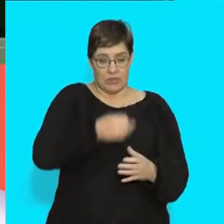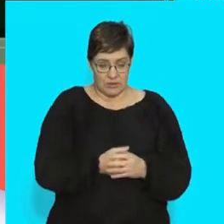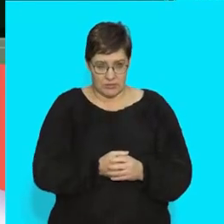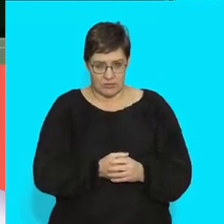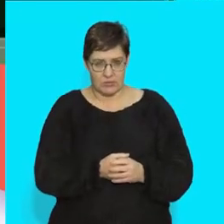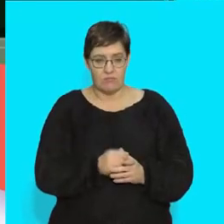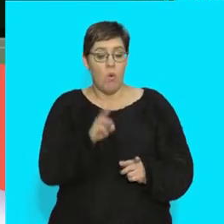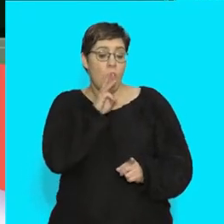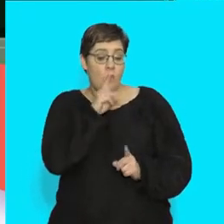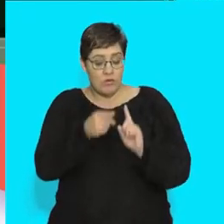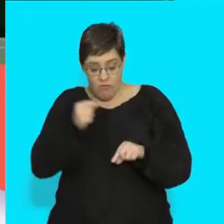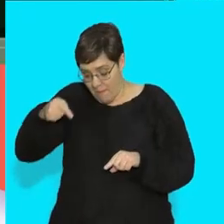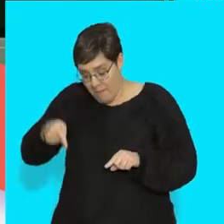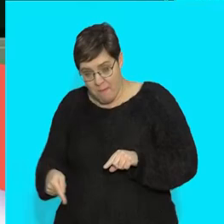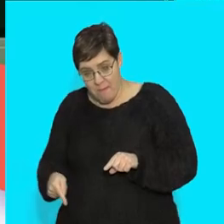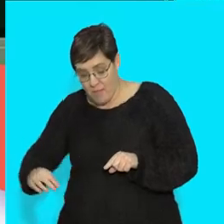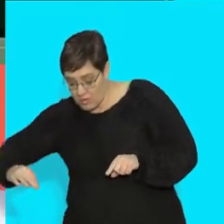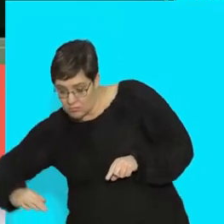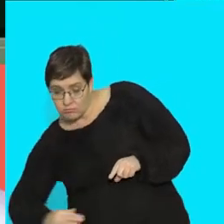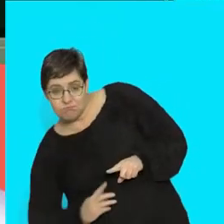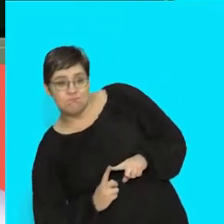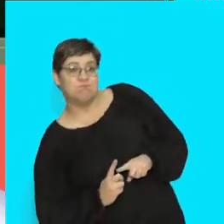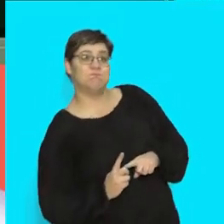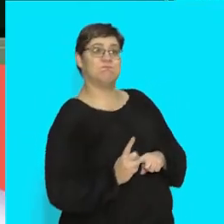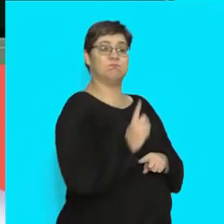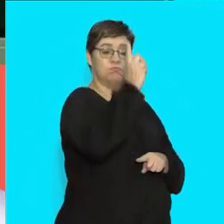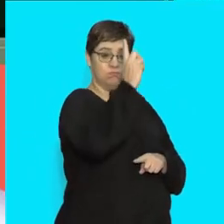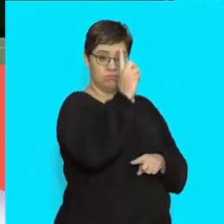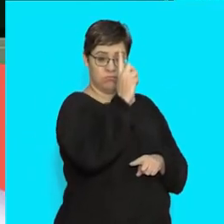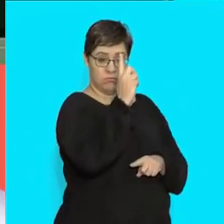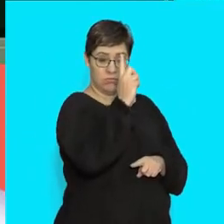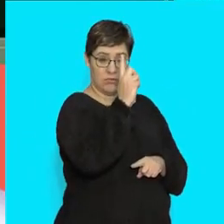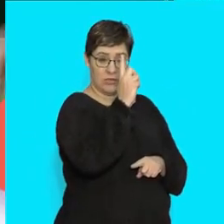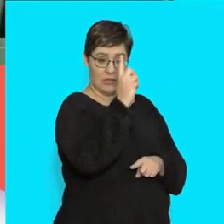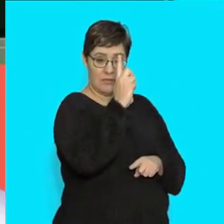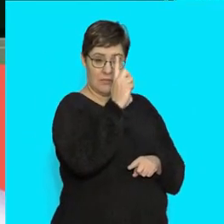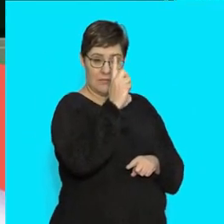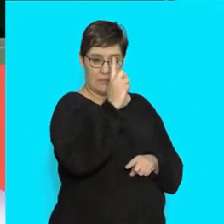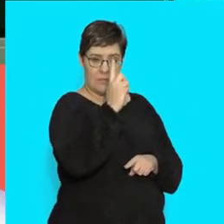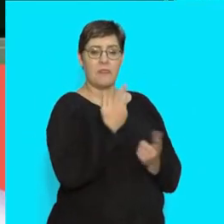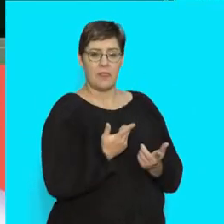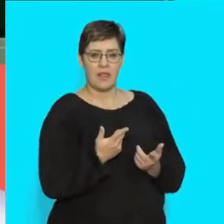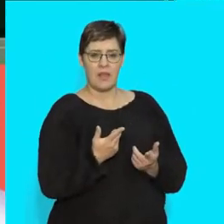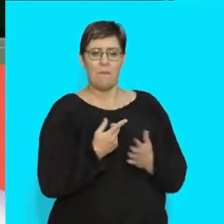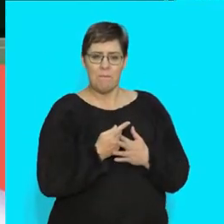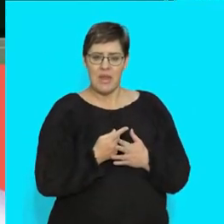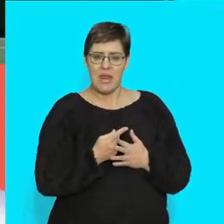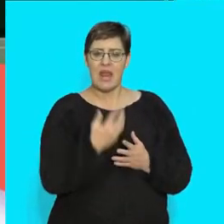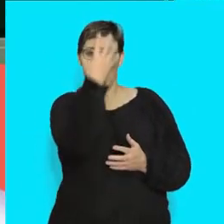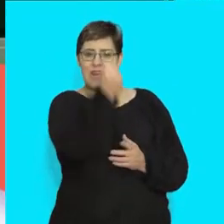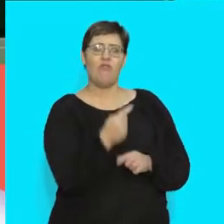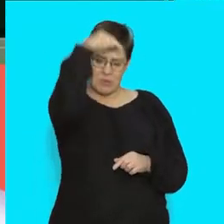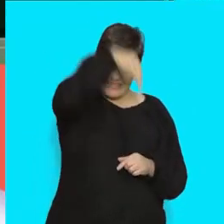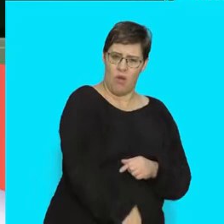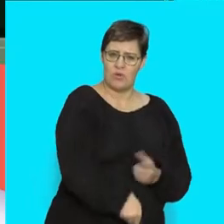water up the top, right, so from the bottom up to the top. Guys, it's against gravity. Okay,